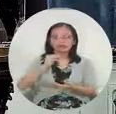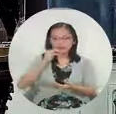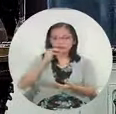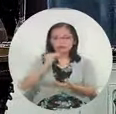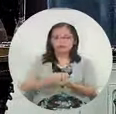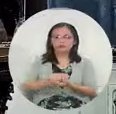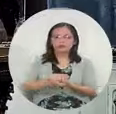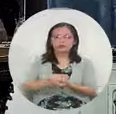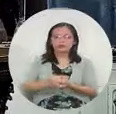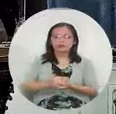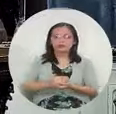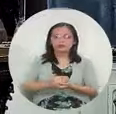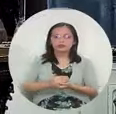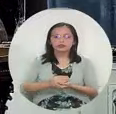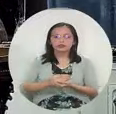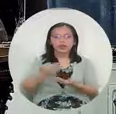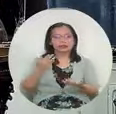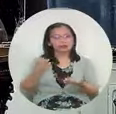We may change our method